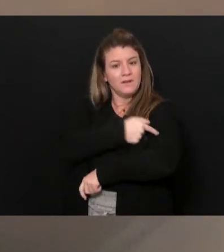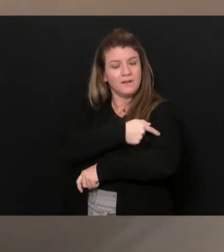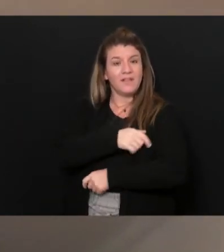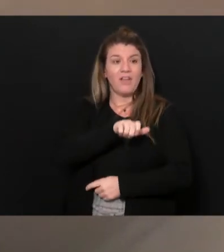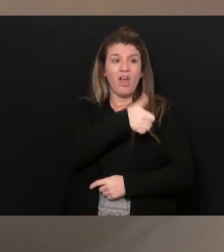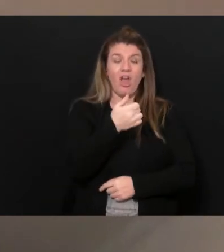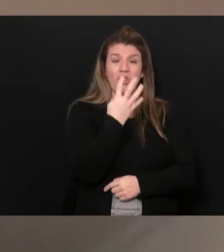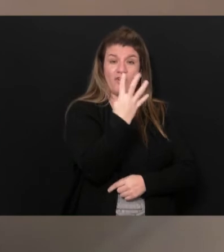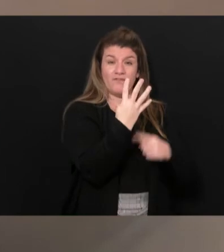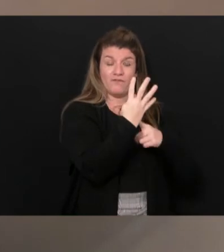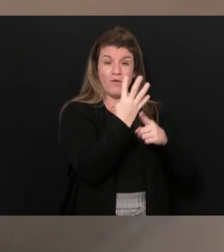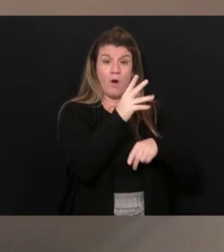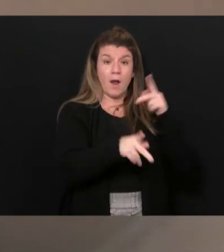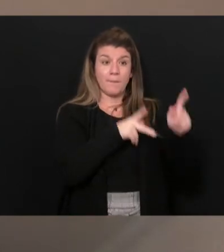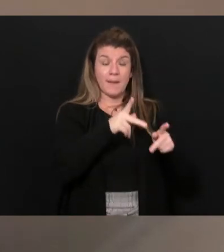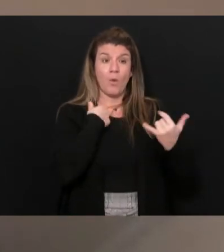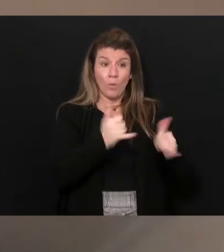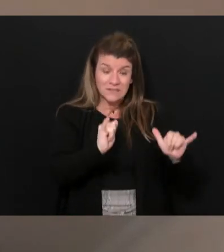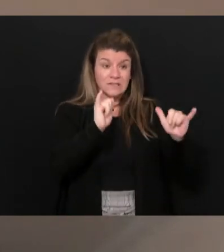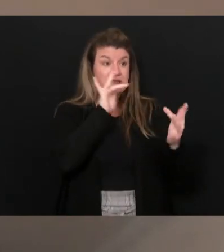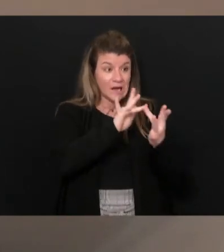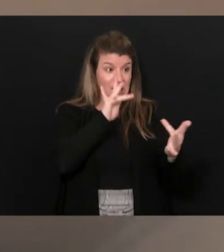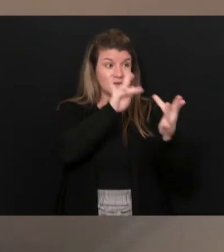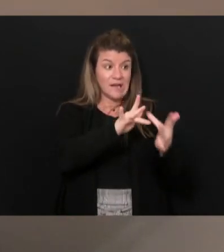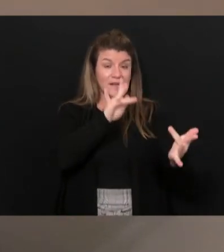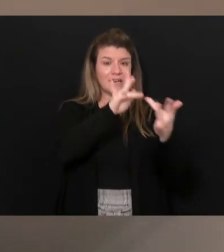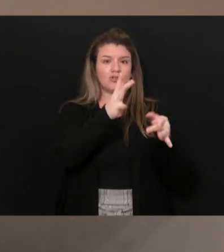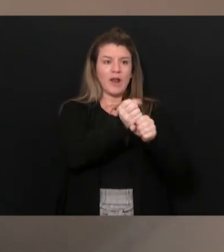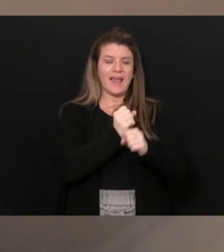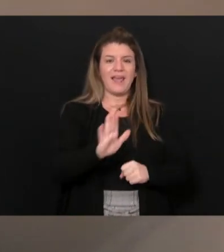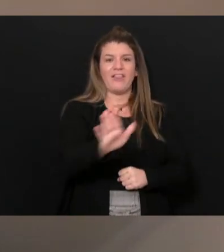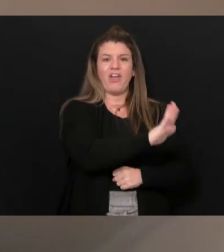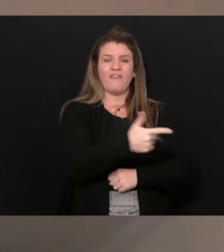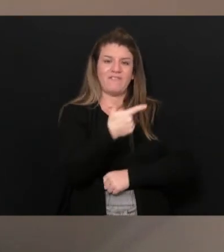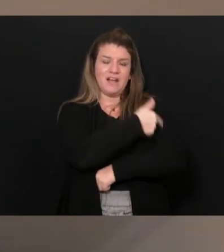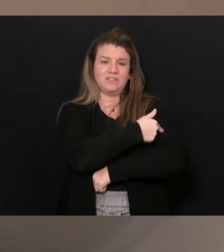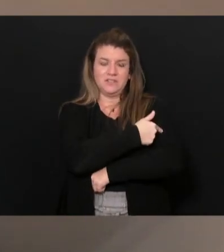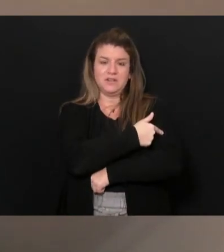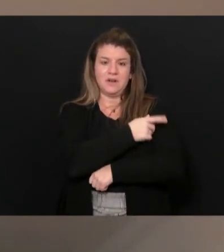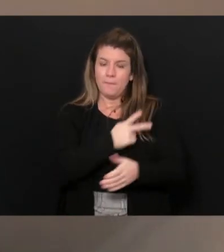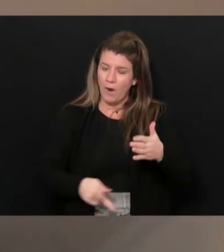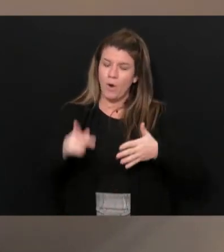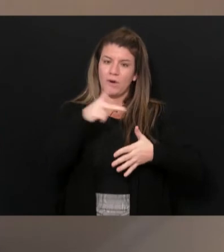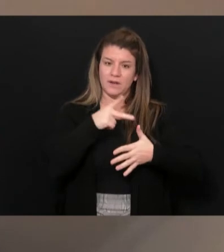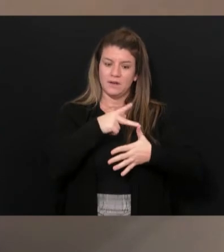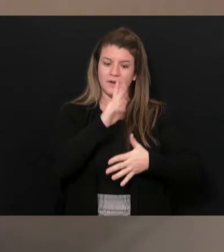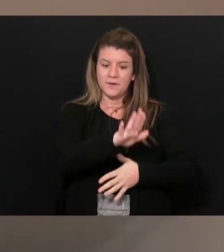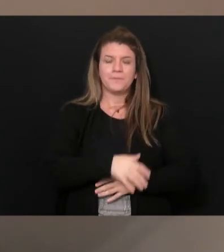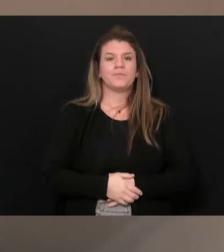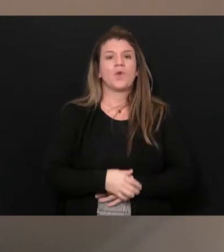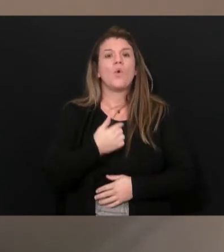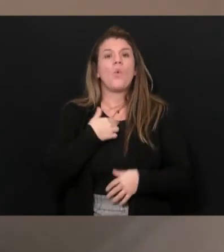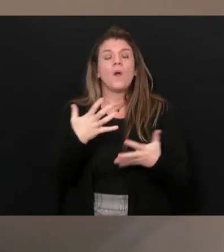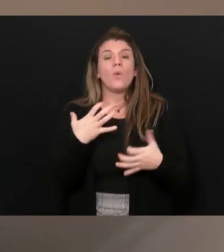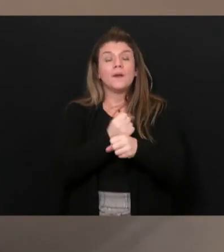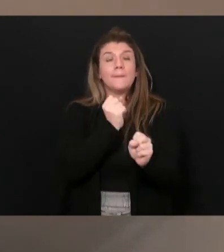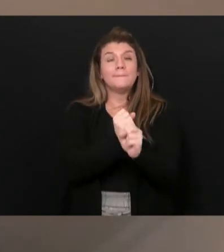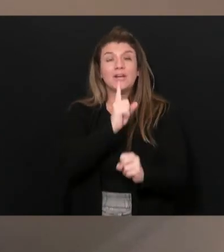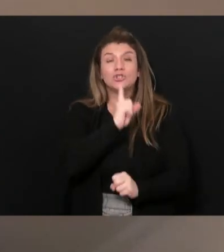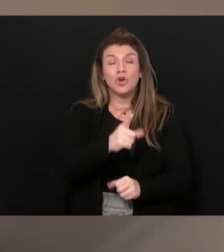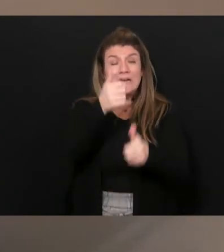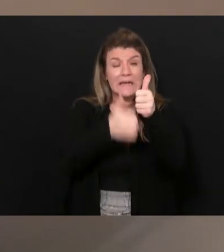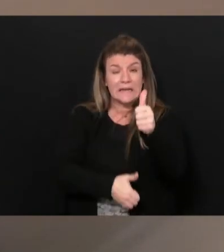being actively contacted so that they can get their vaccine on a priority basis. And what we want to make sure of for each